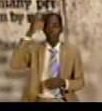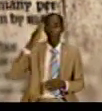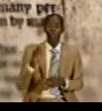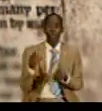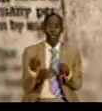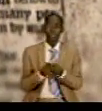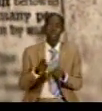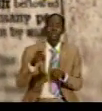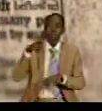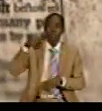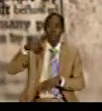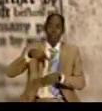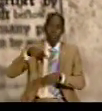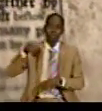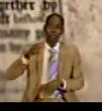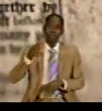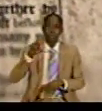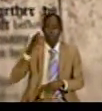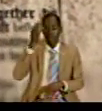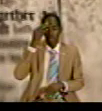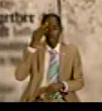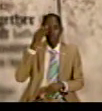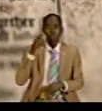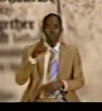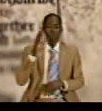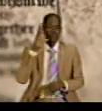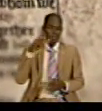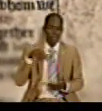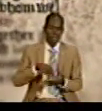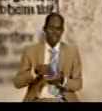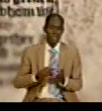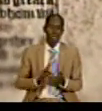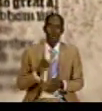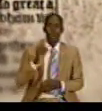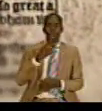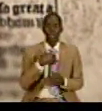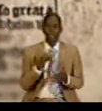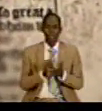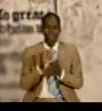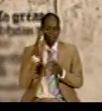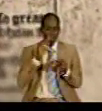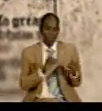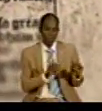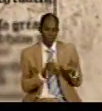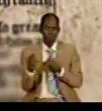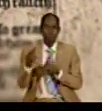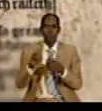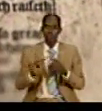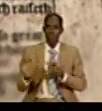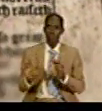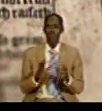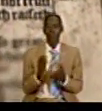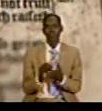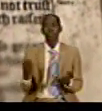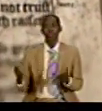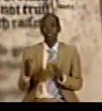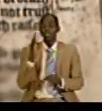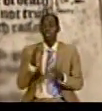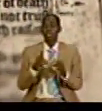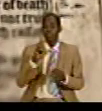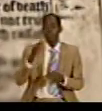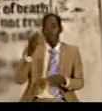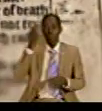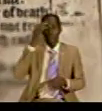knew the terror of the Lord, you will rise up, and that will drive you to do something. If you knew the terror